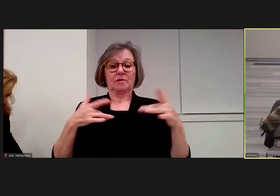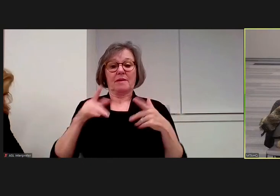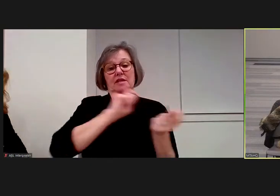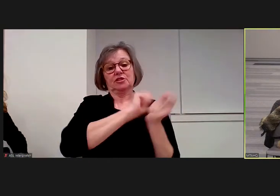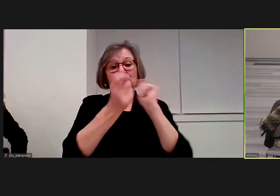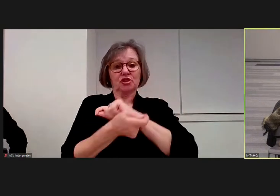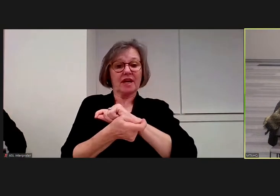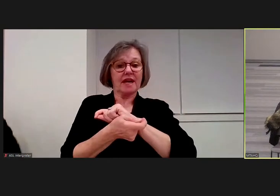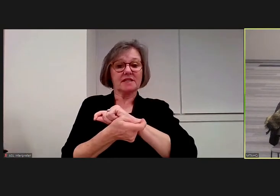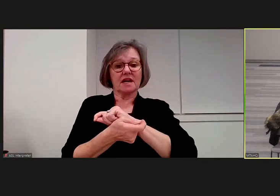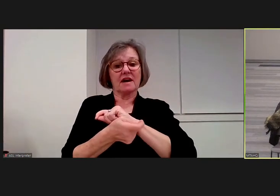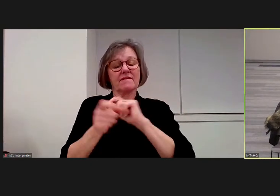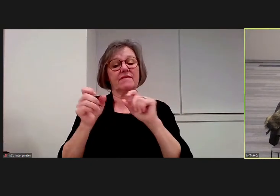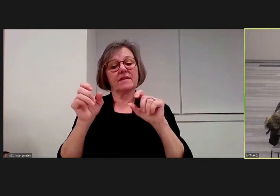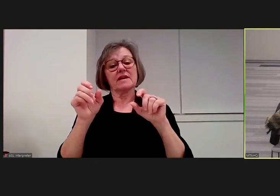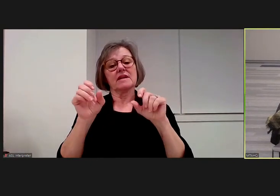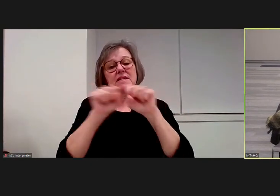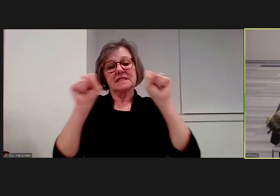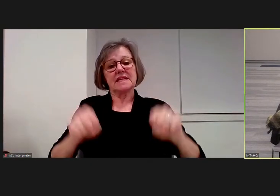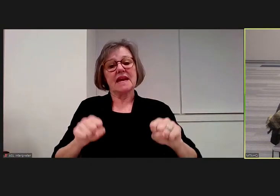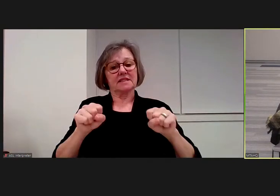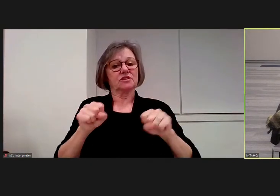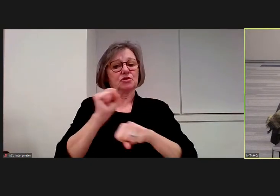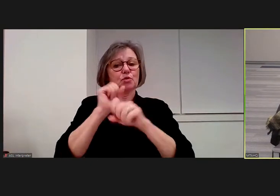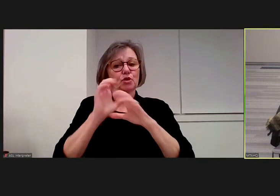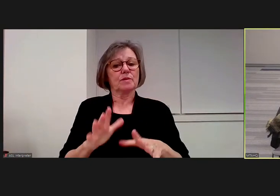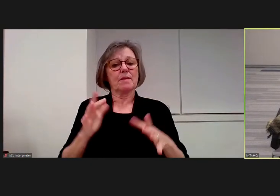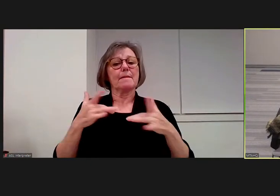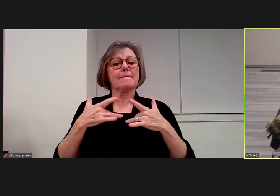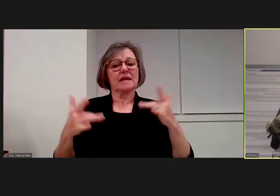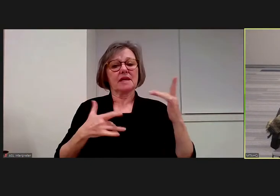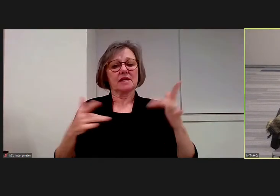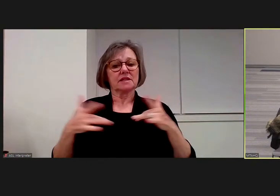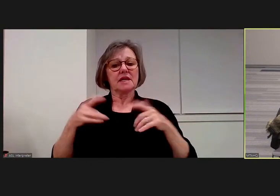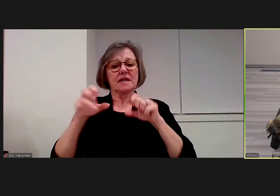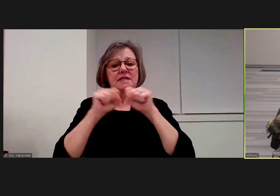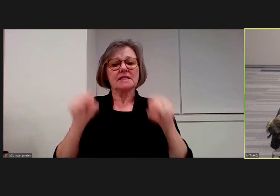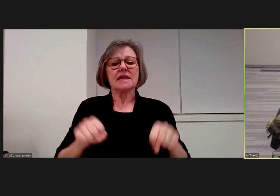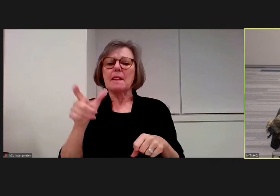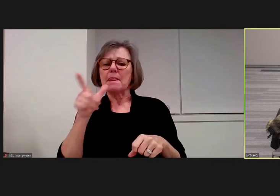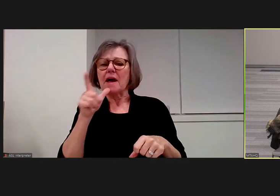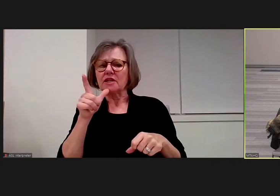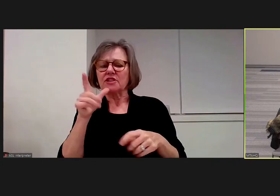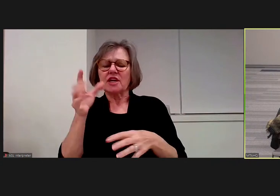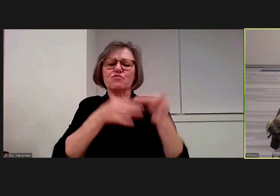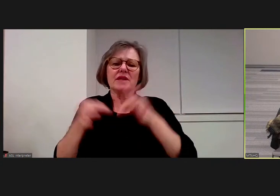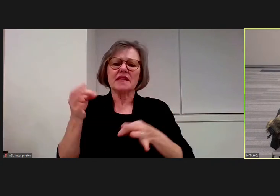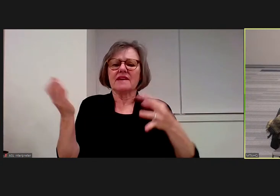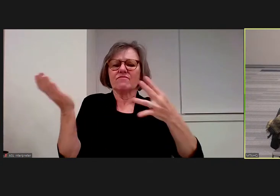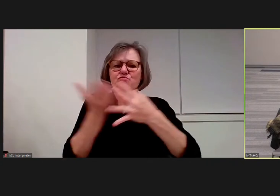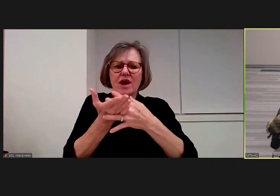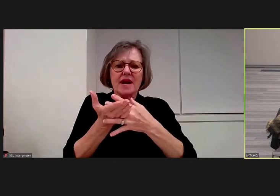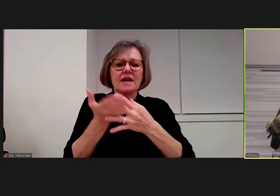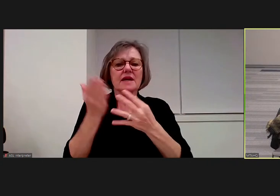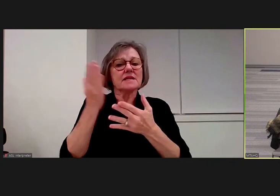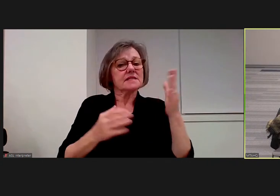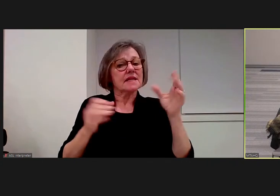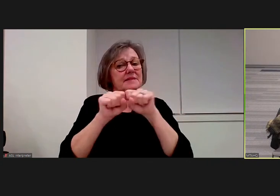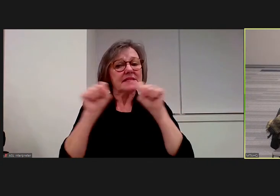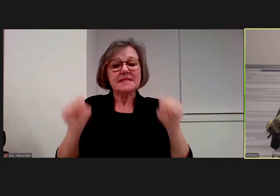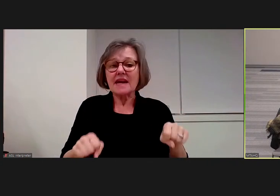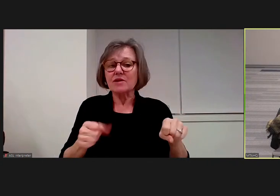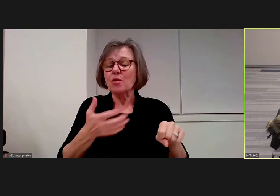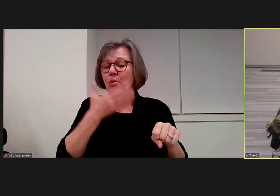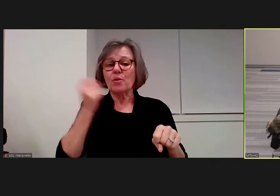in the role of station agents. My biggest concern is the station's lunch and relief break. If certain stations are not going